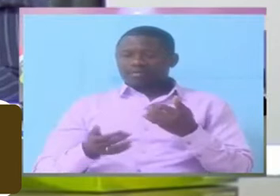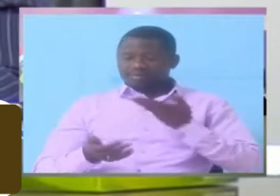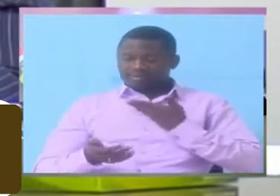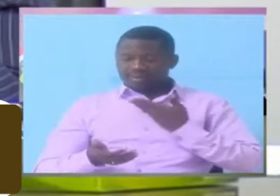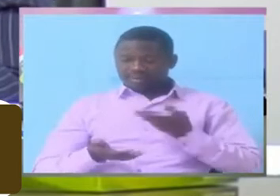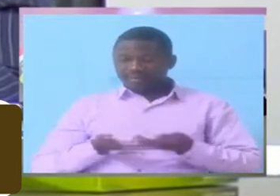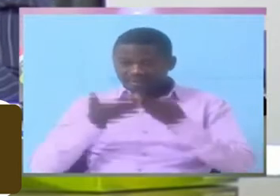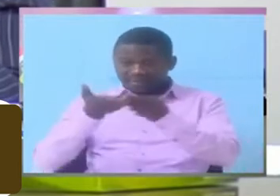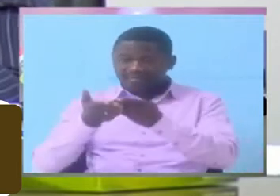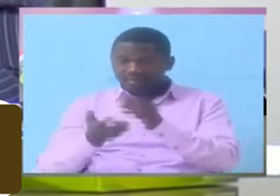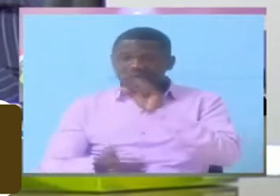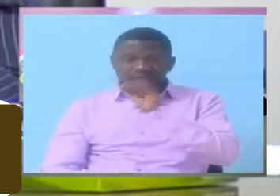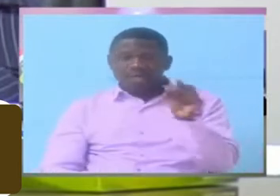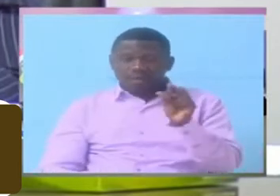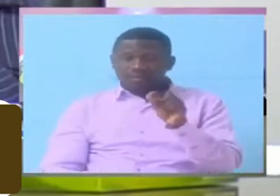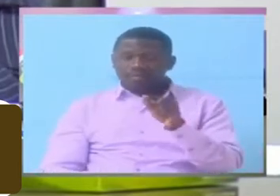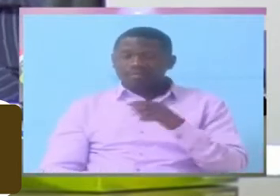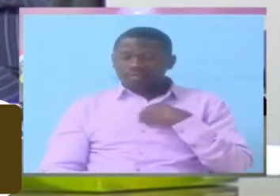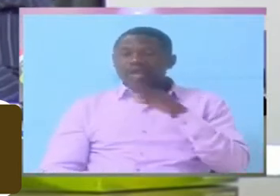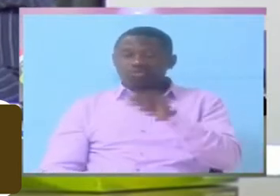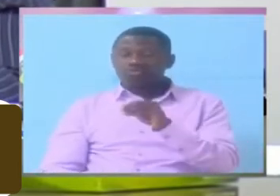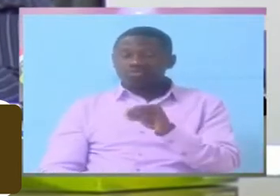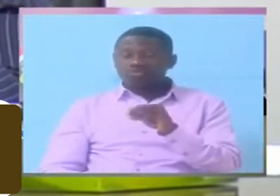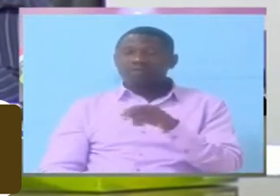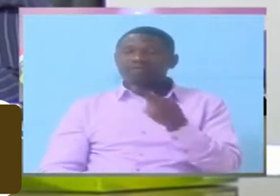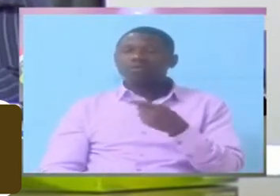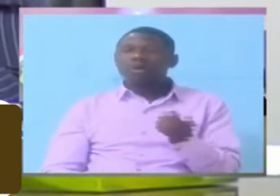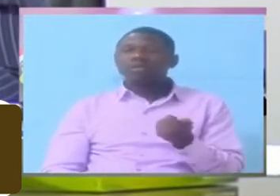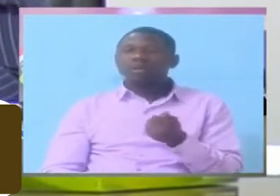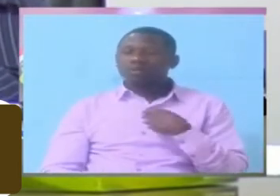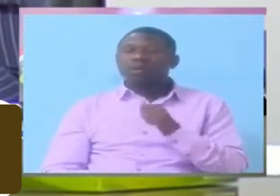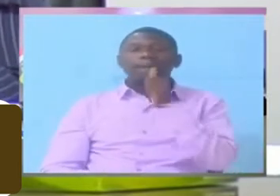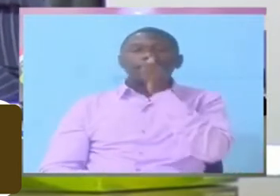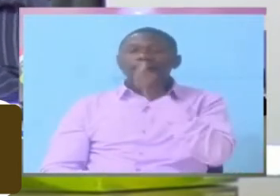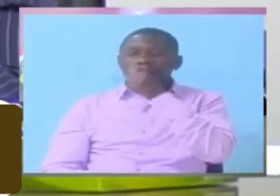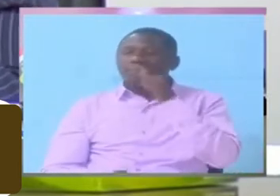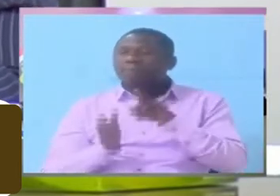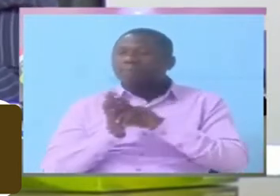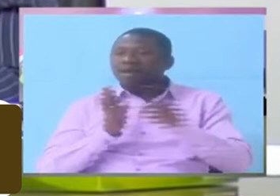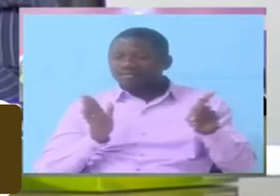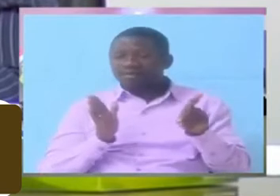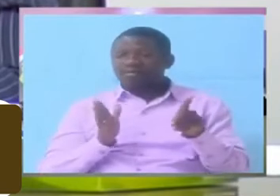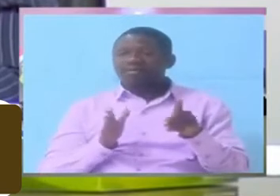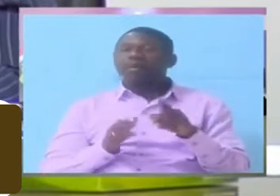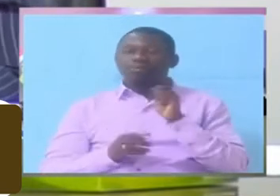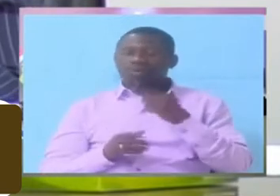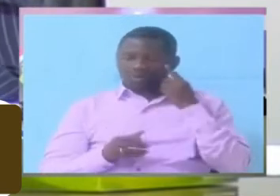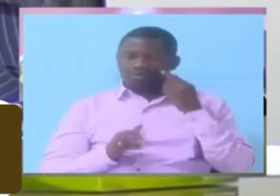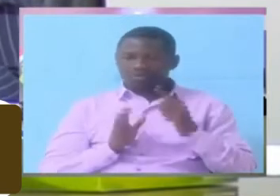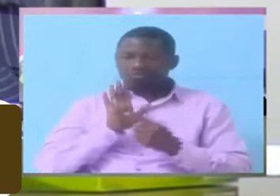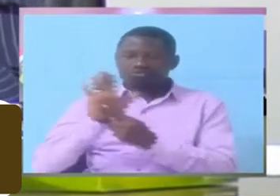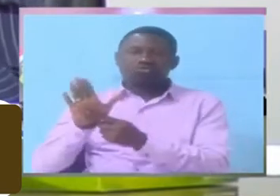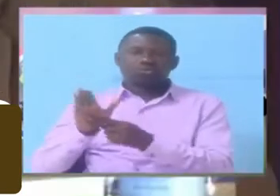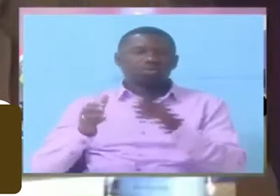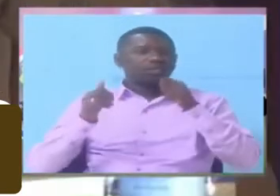so purposely for reasons of privacy. I would circulate it to the chair